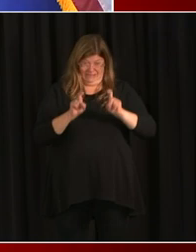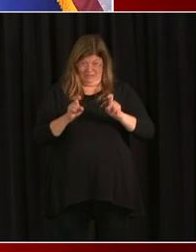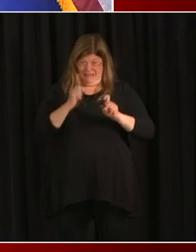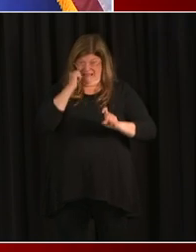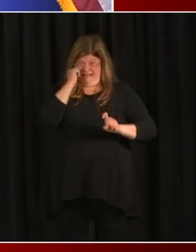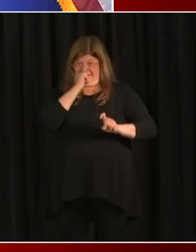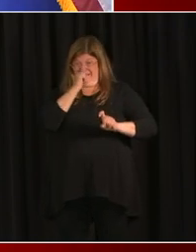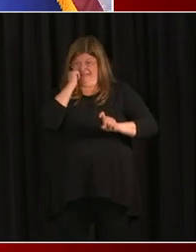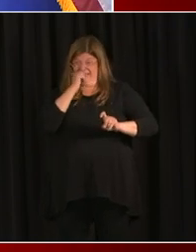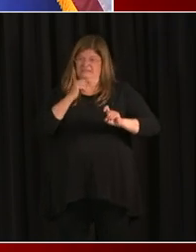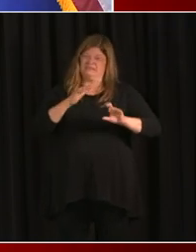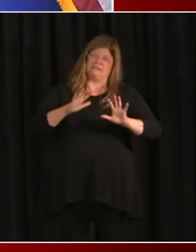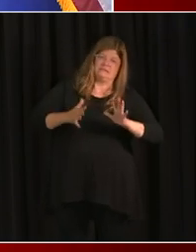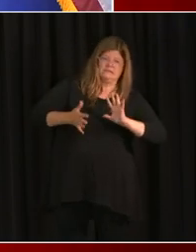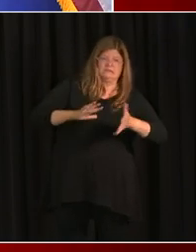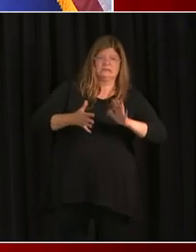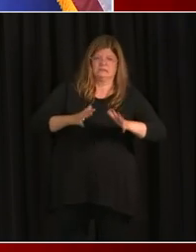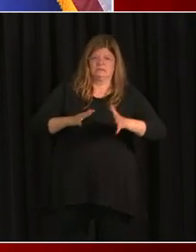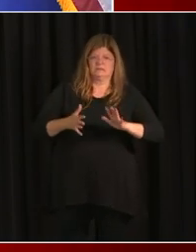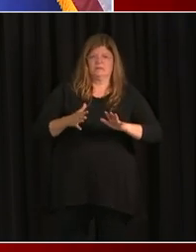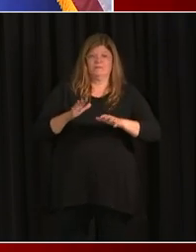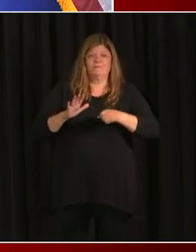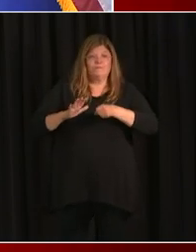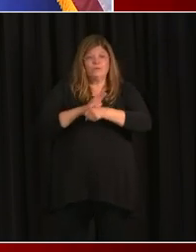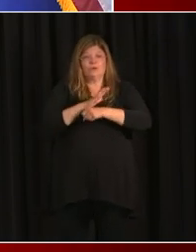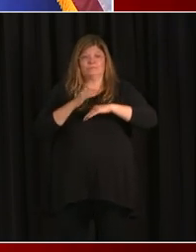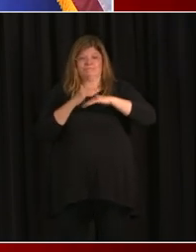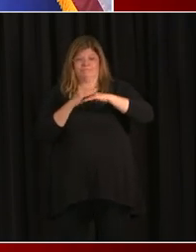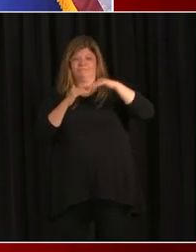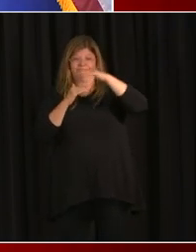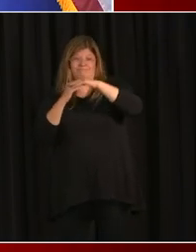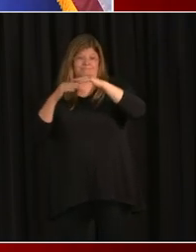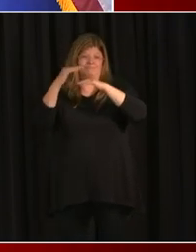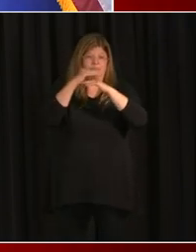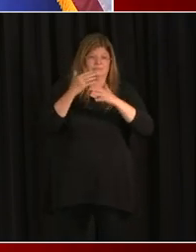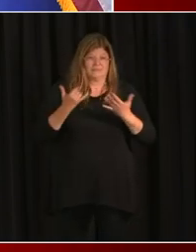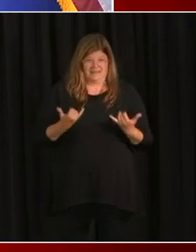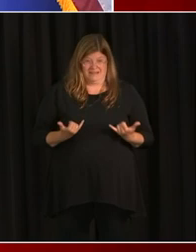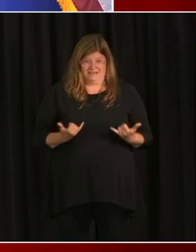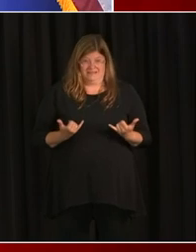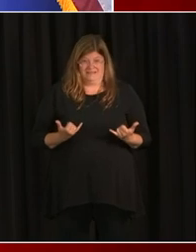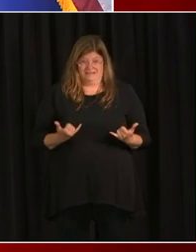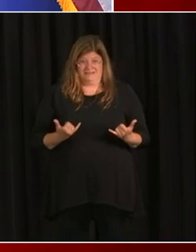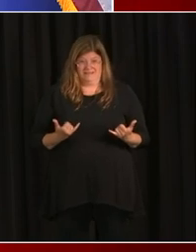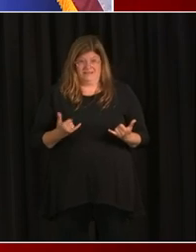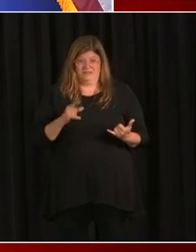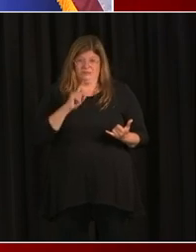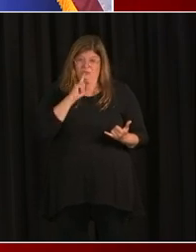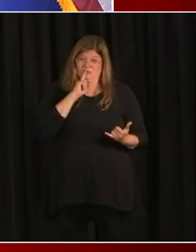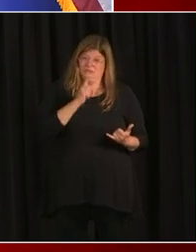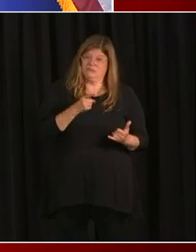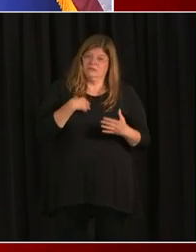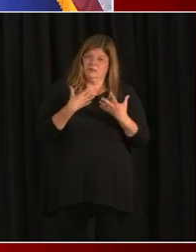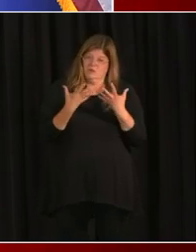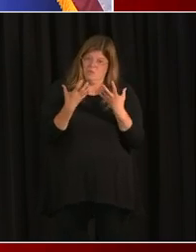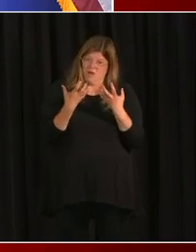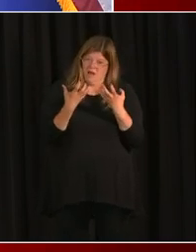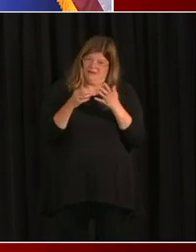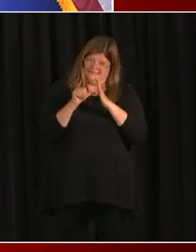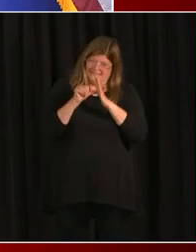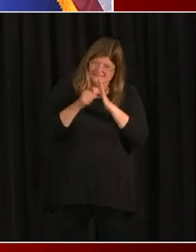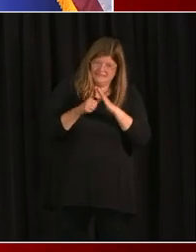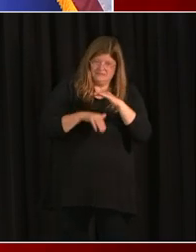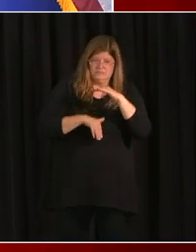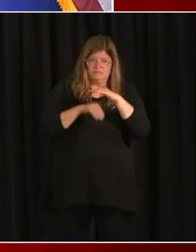every day, whether or not that full capacity is there today. I don't want to emphasize it to that